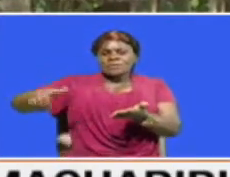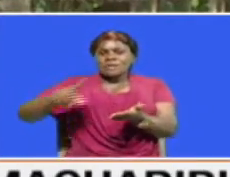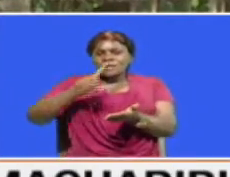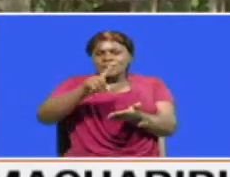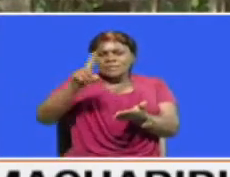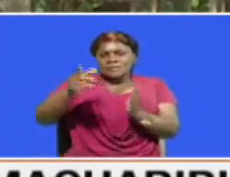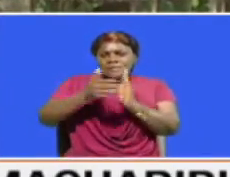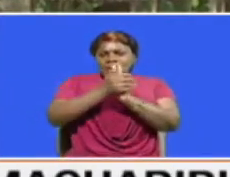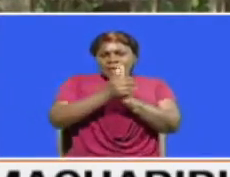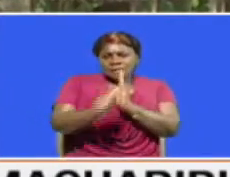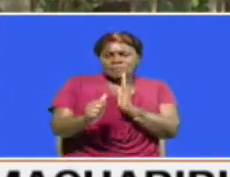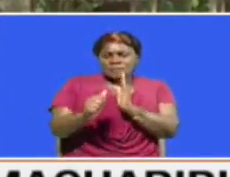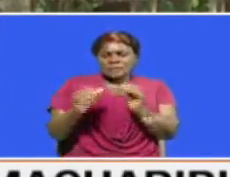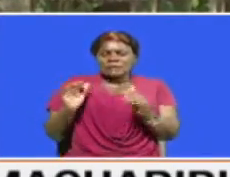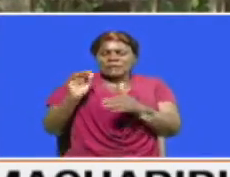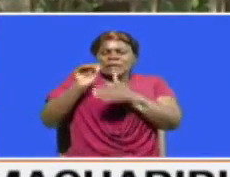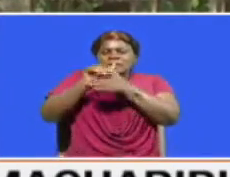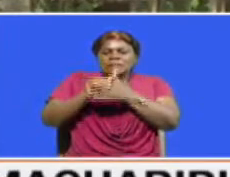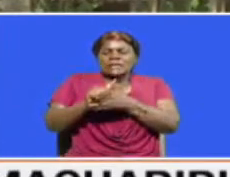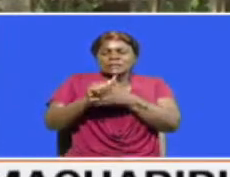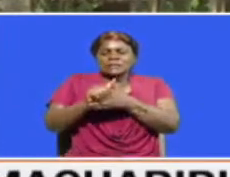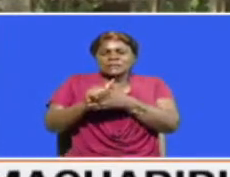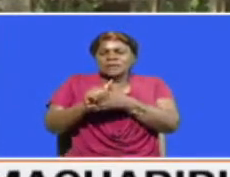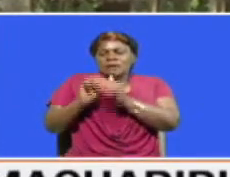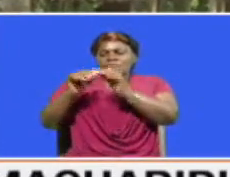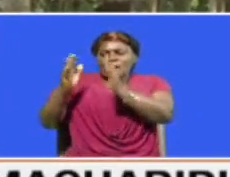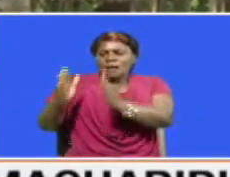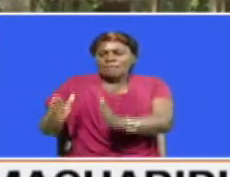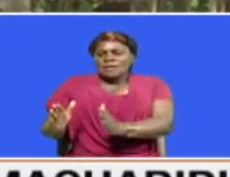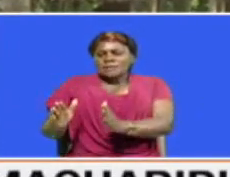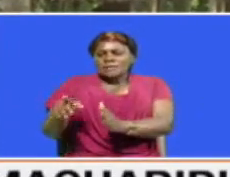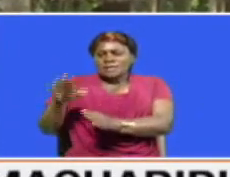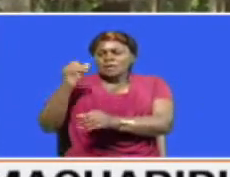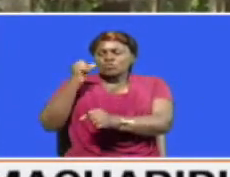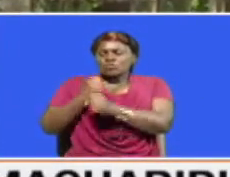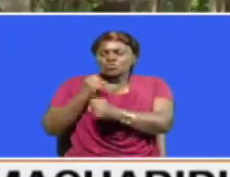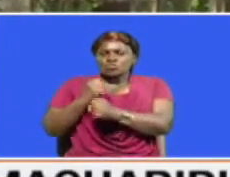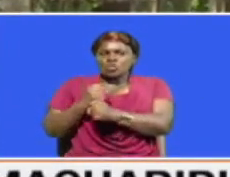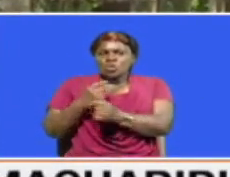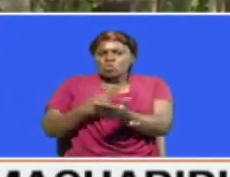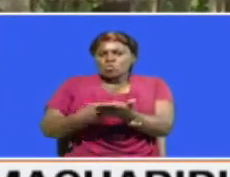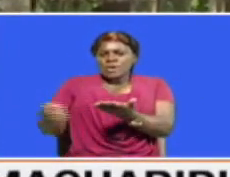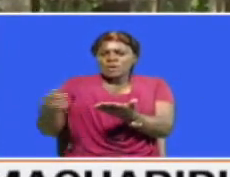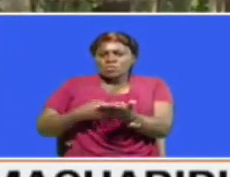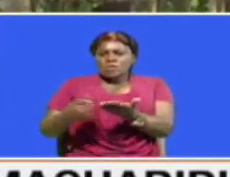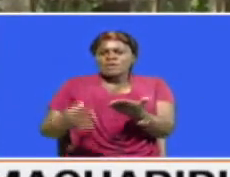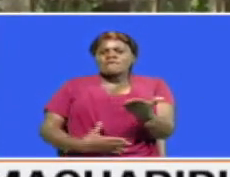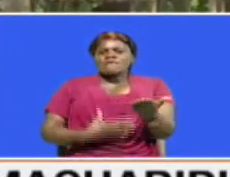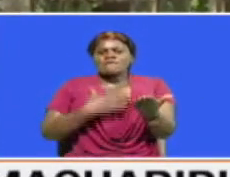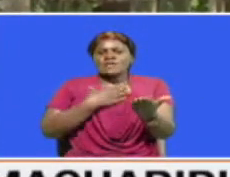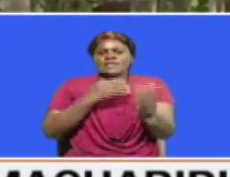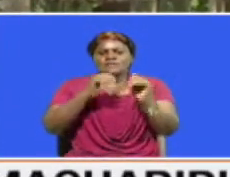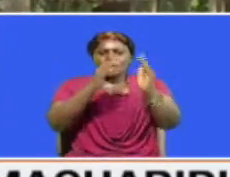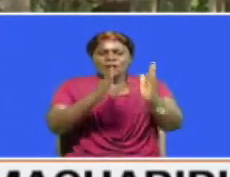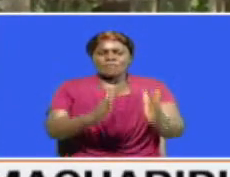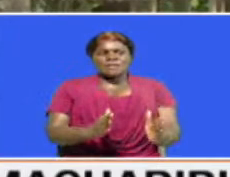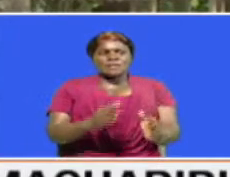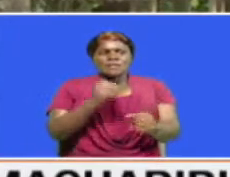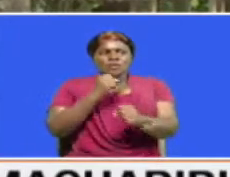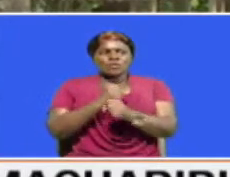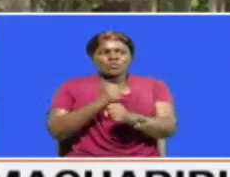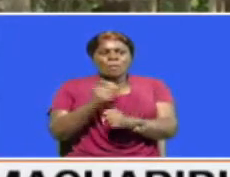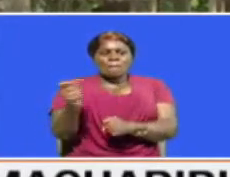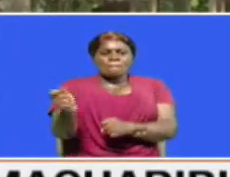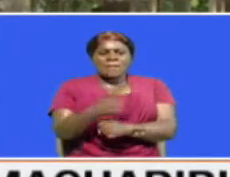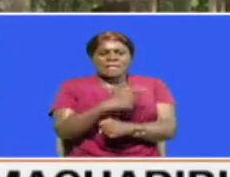each expert is actually attached to a particular number of farmers, and they do weekly visits to those farmers, and they do